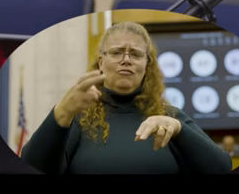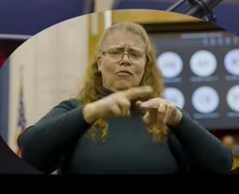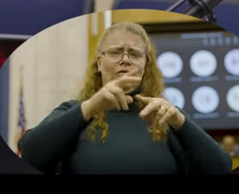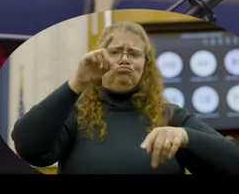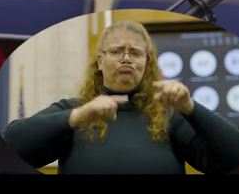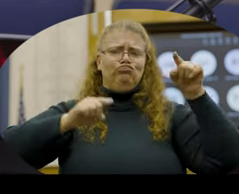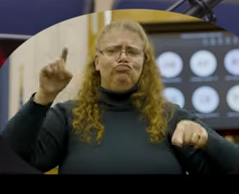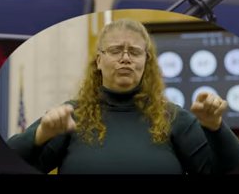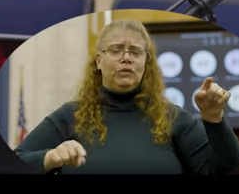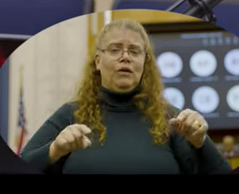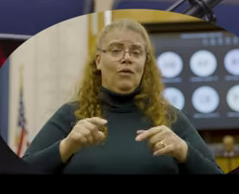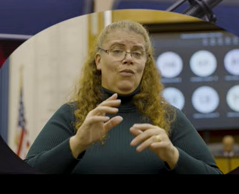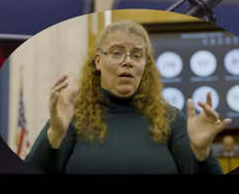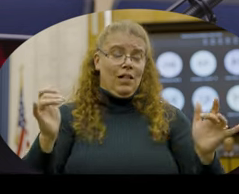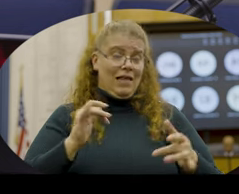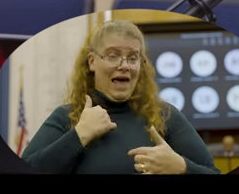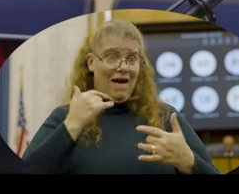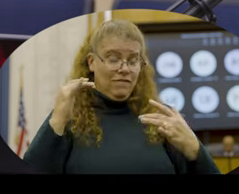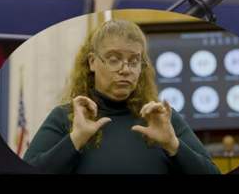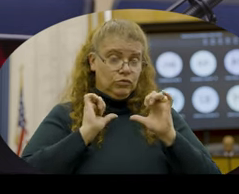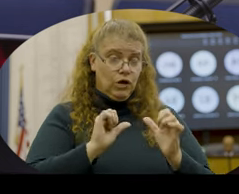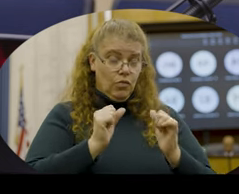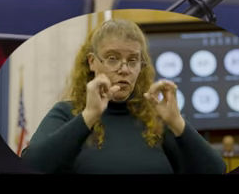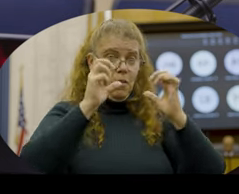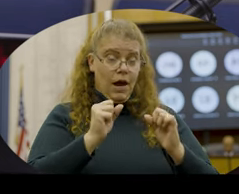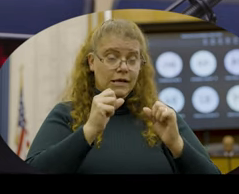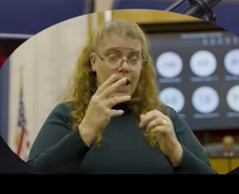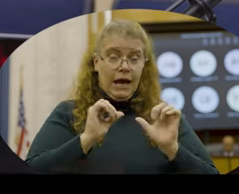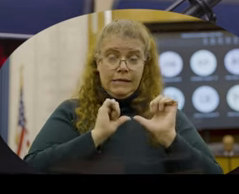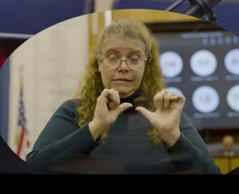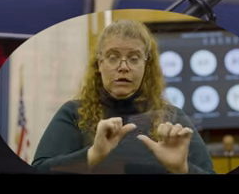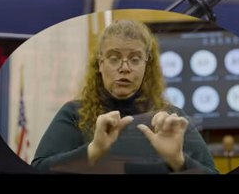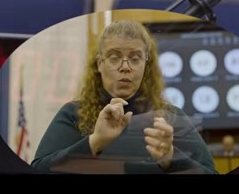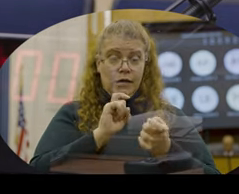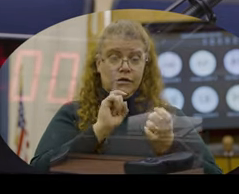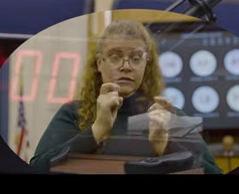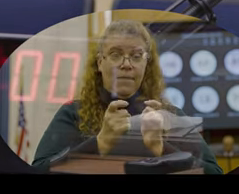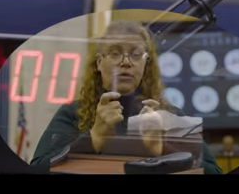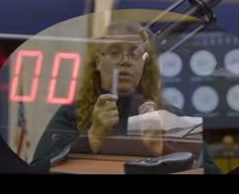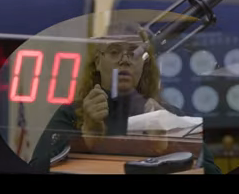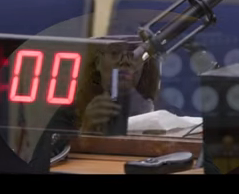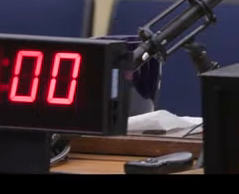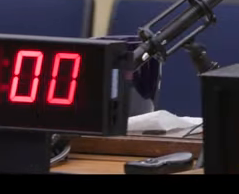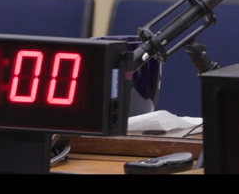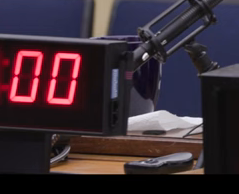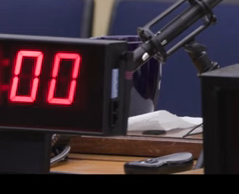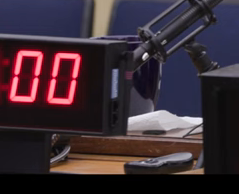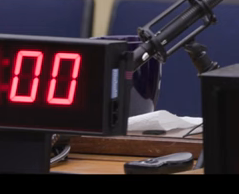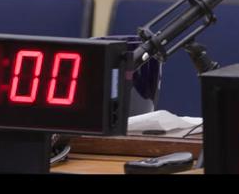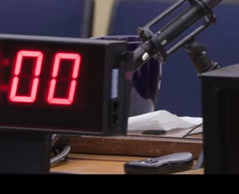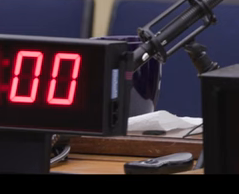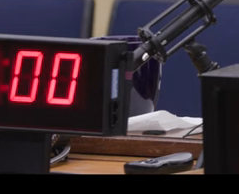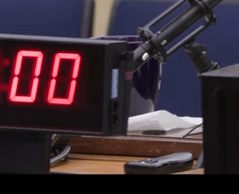the We Matter RVA Youth Gun Violence Prevention Programs and are increasing the budget for our successful Trauma Healing Response